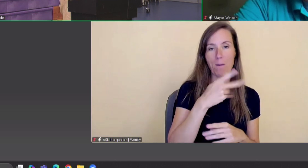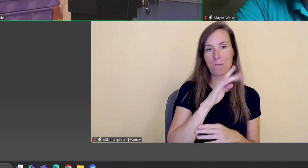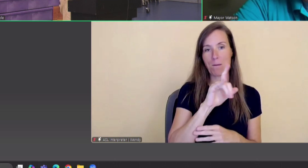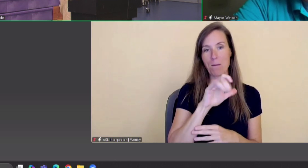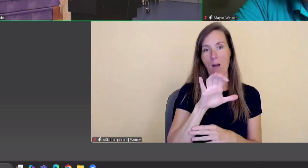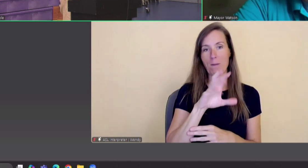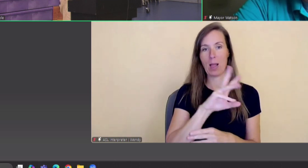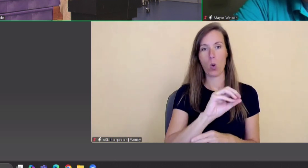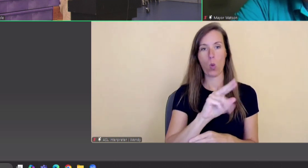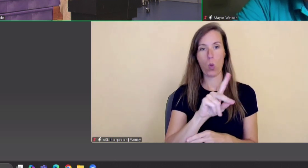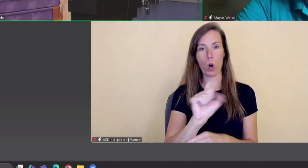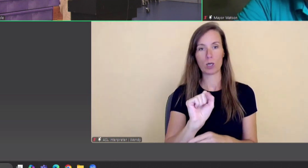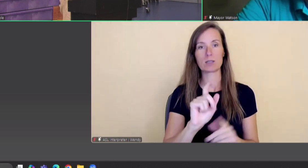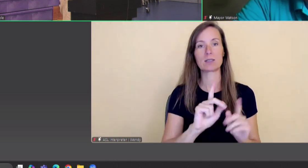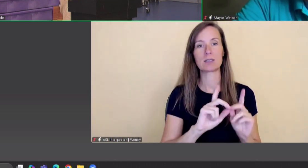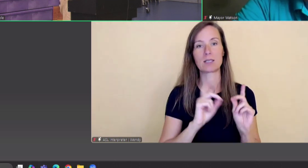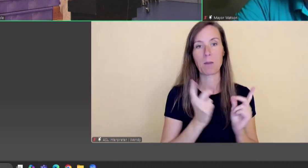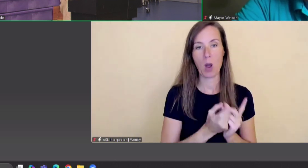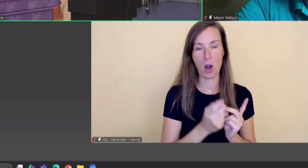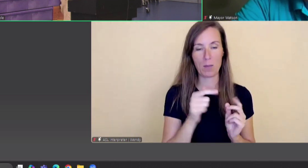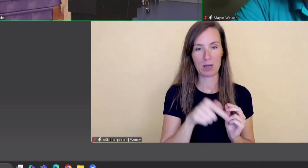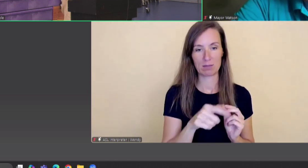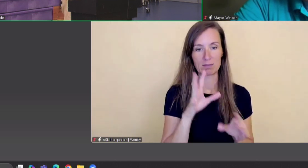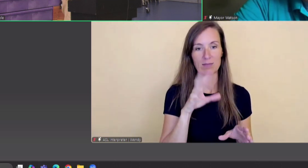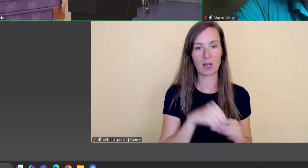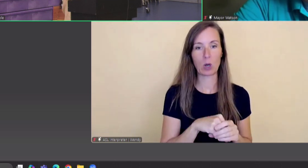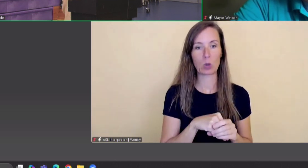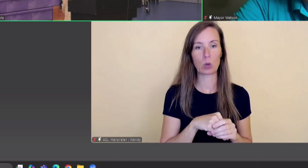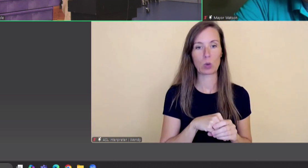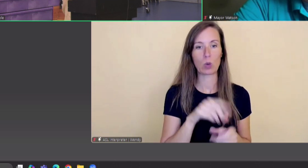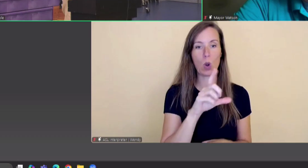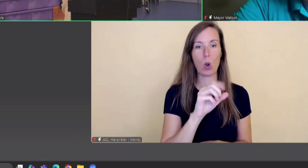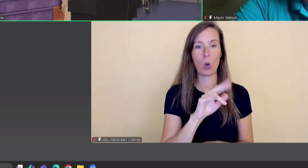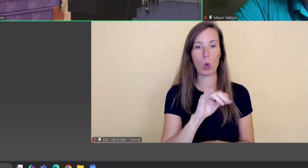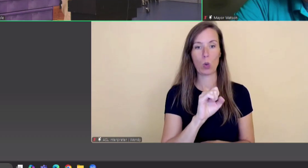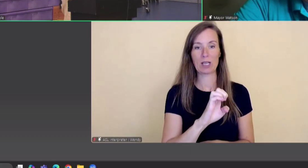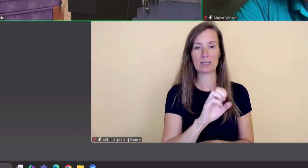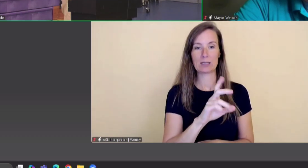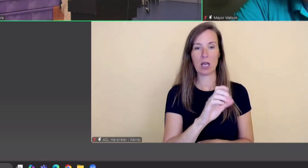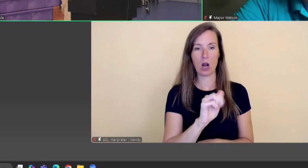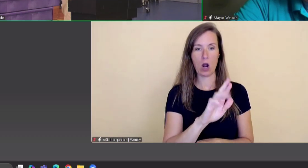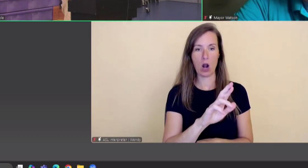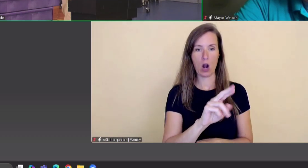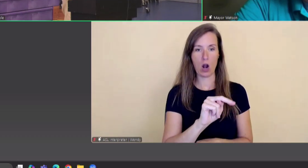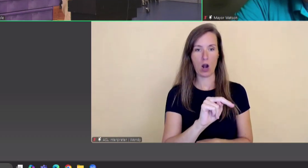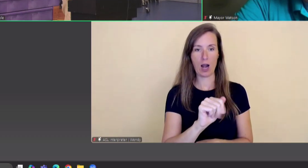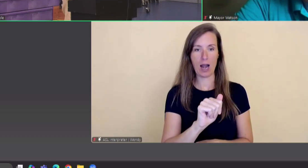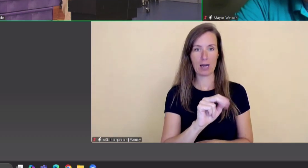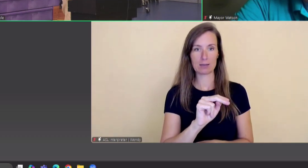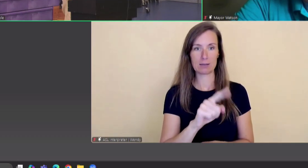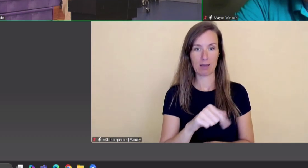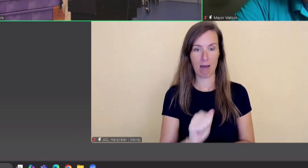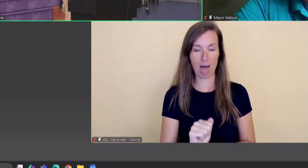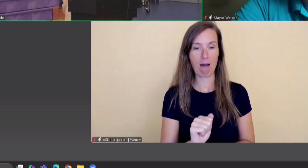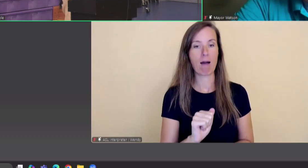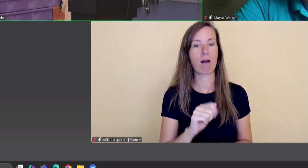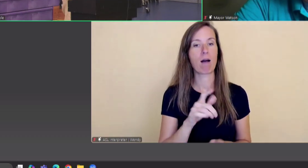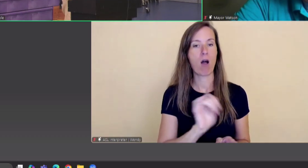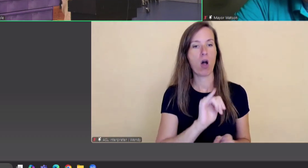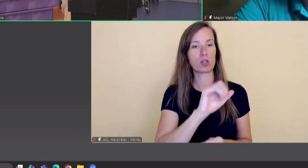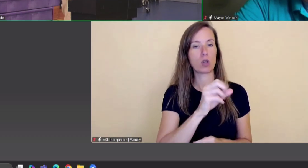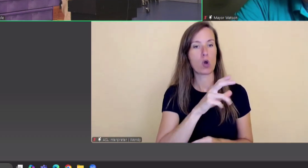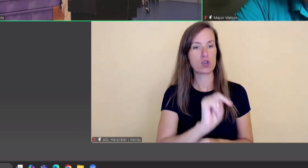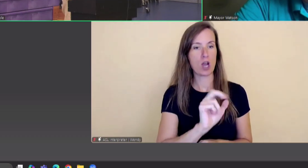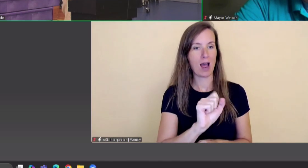which would include Luis Cardenza, and also the John Stanford,